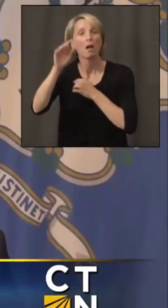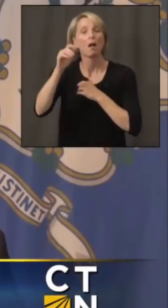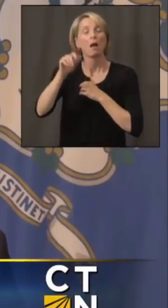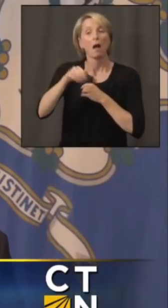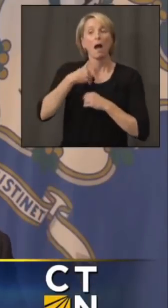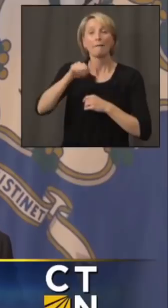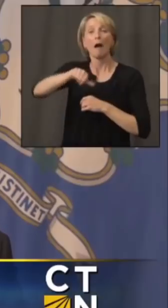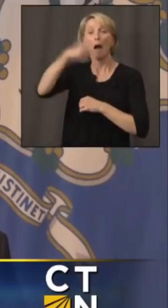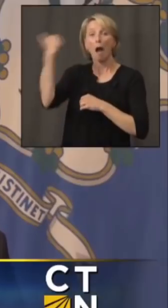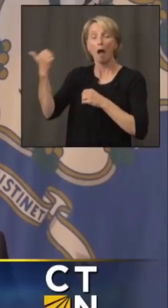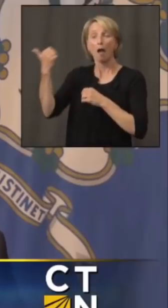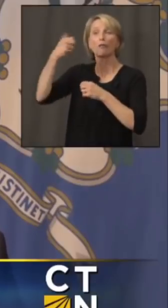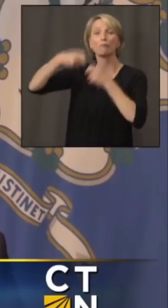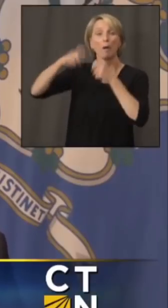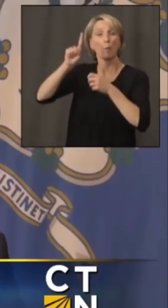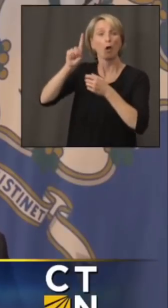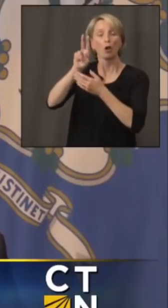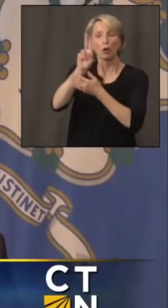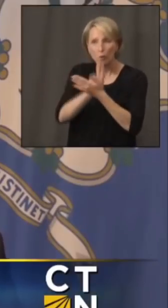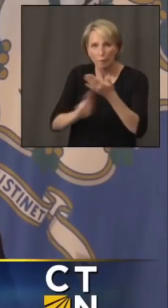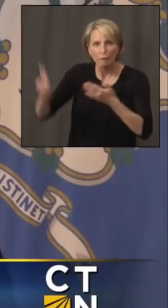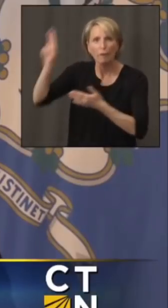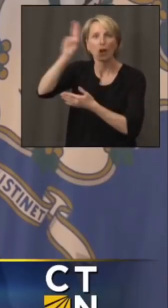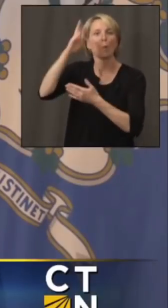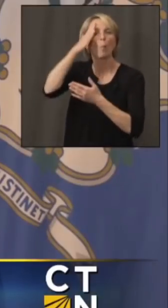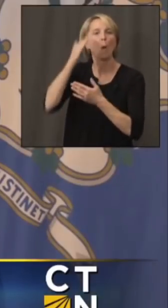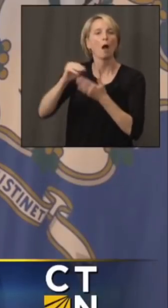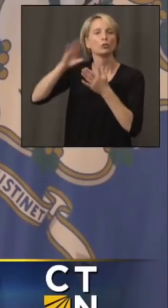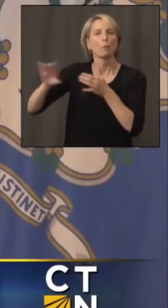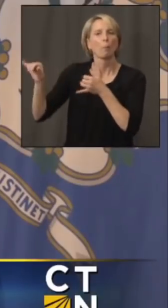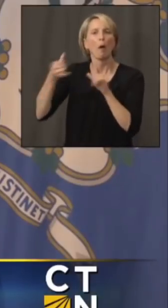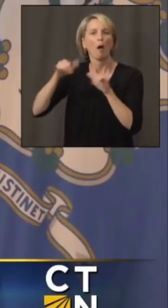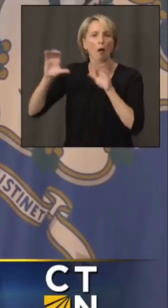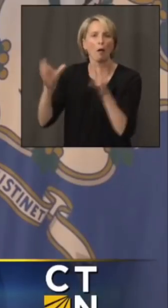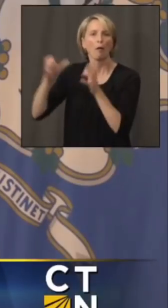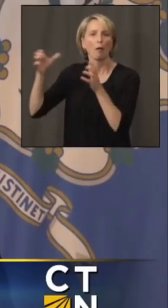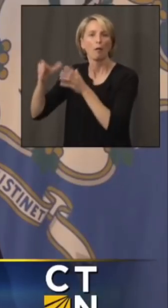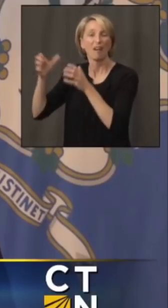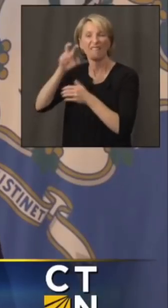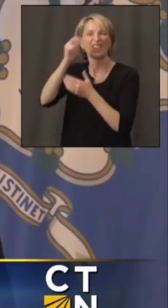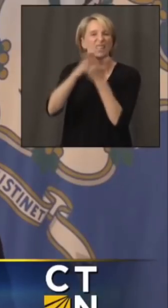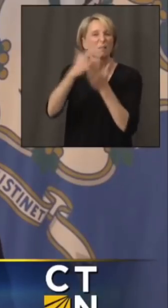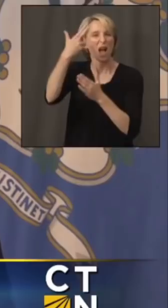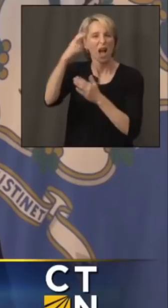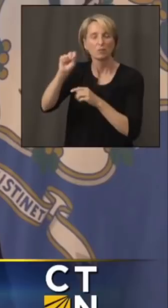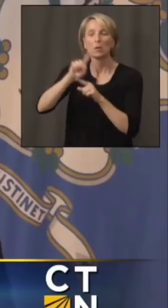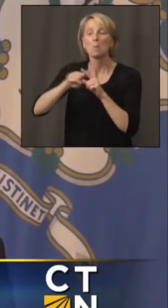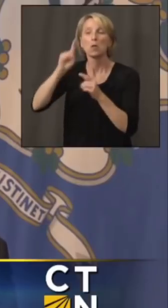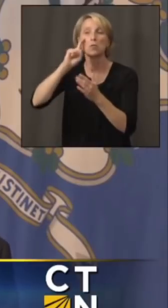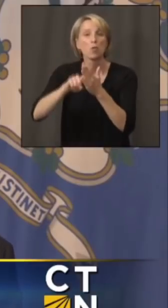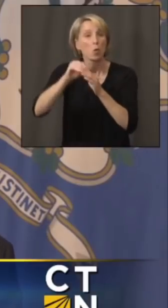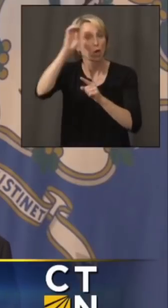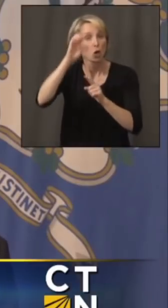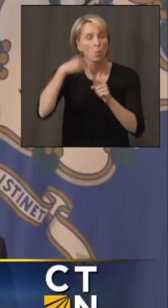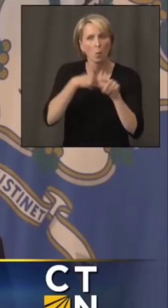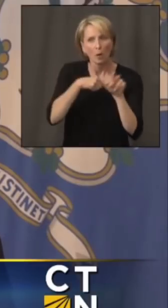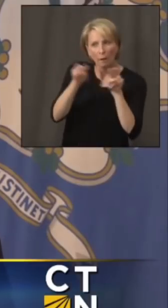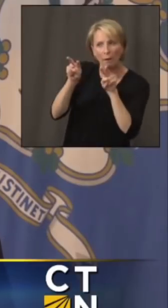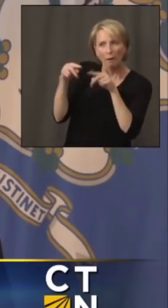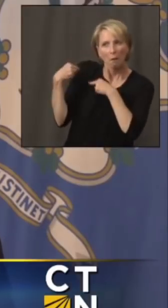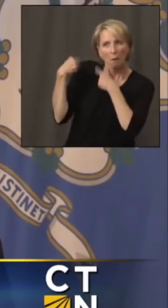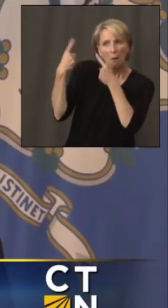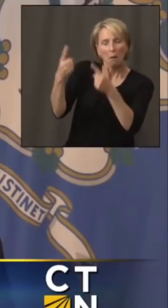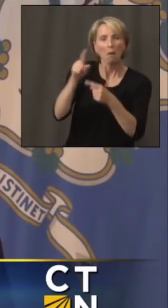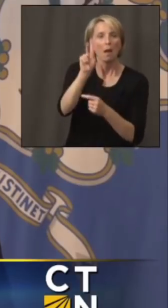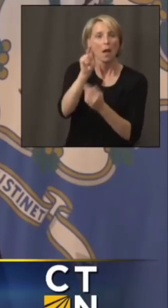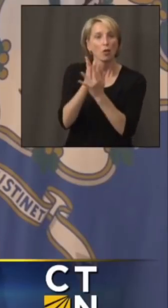categories. There have been problems at universities. There have been problems with parties, and even some issues at high schools. But K through 8, we really think we can get that